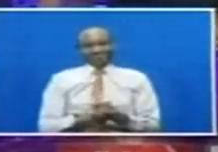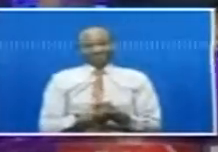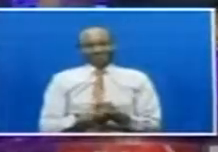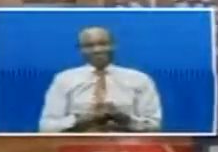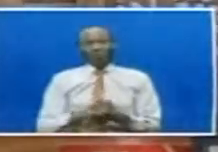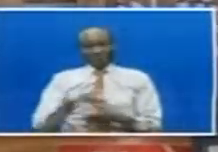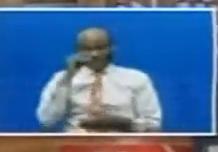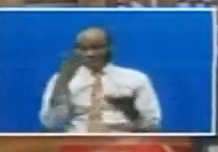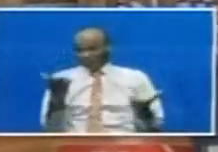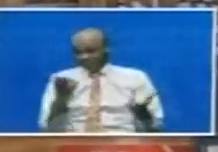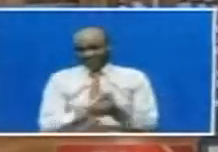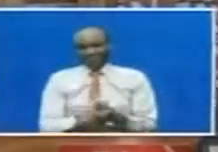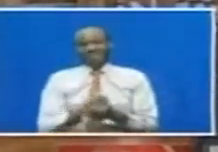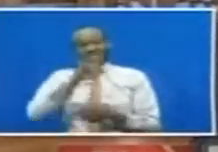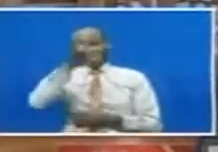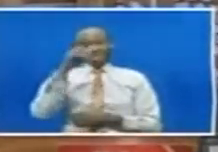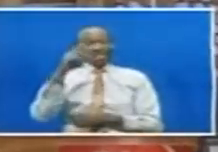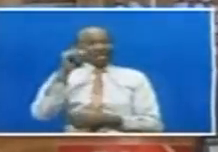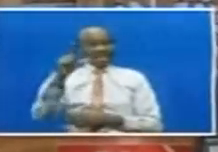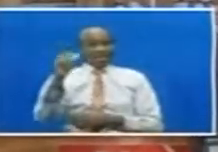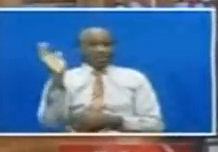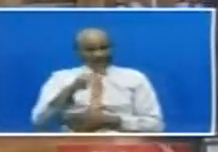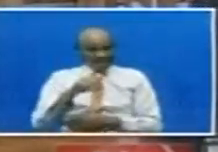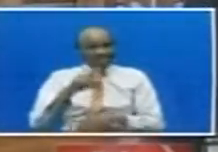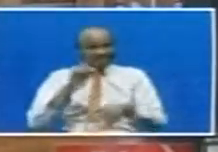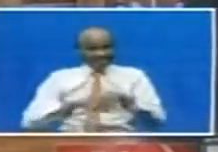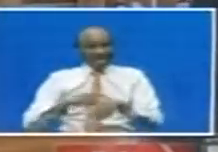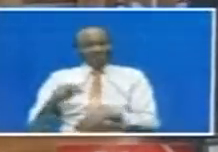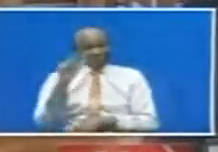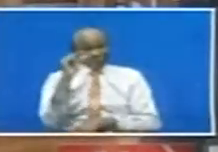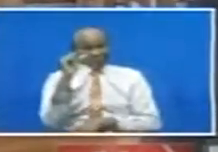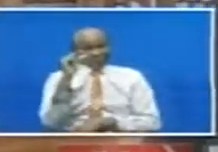We'll find out. JKL takes a break. We'll be back in a moment.